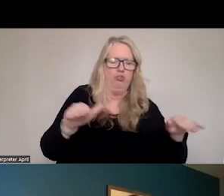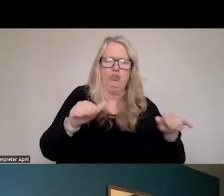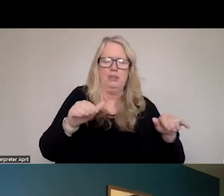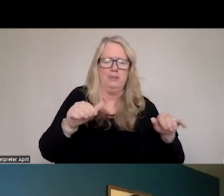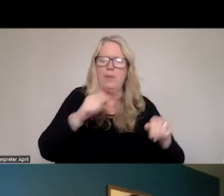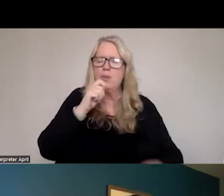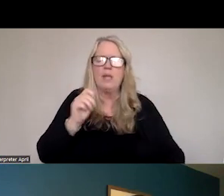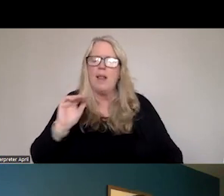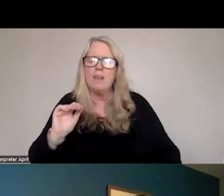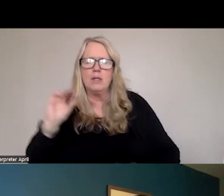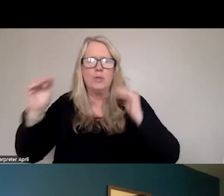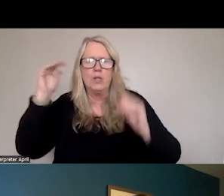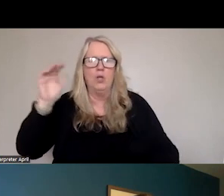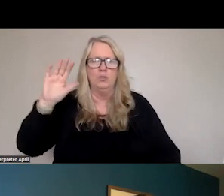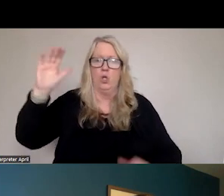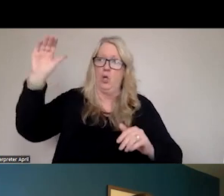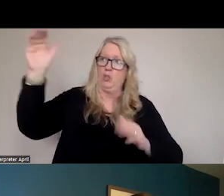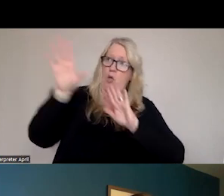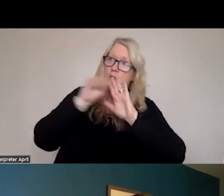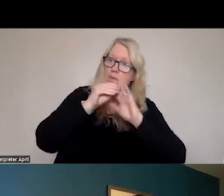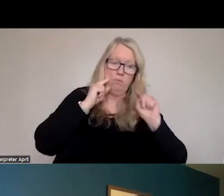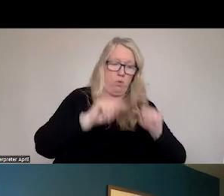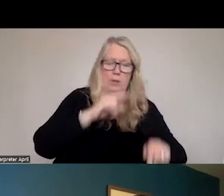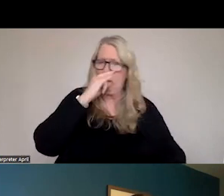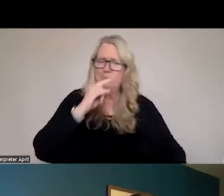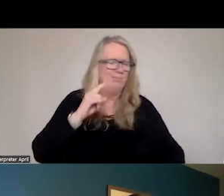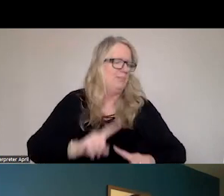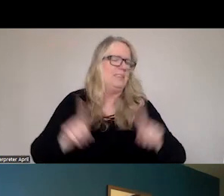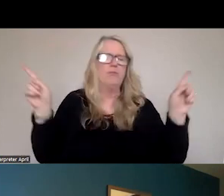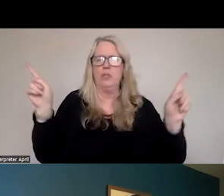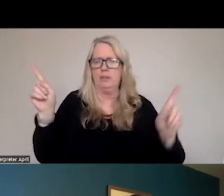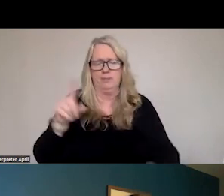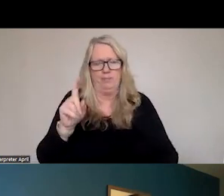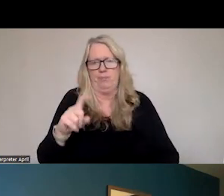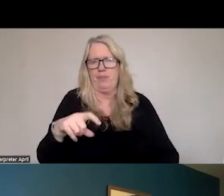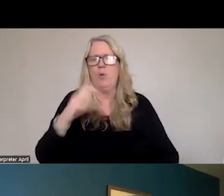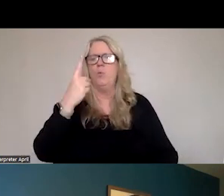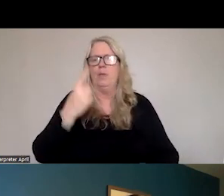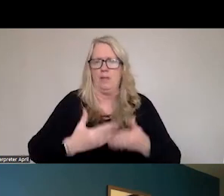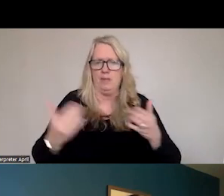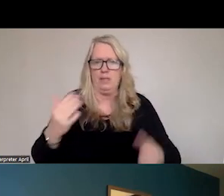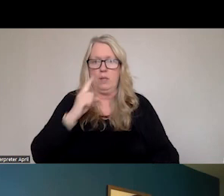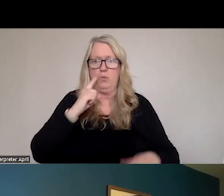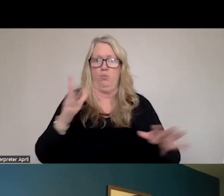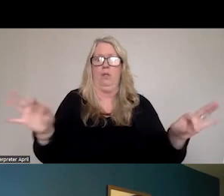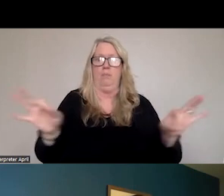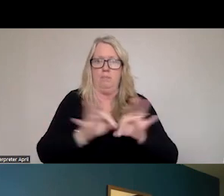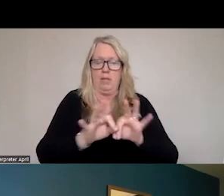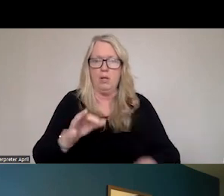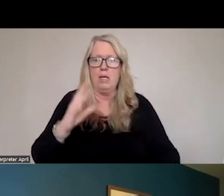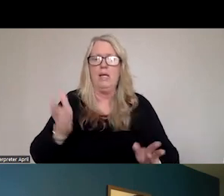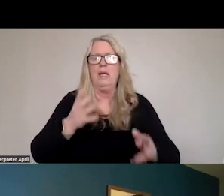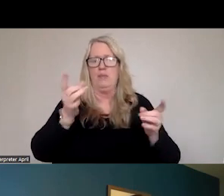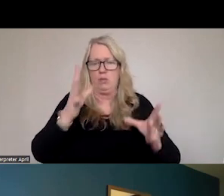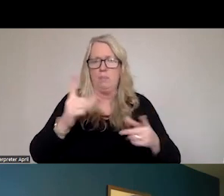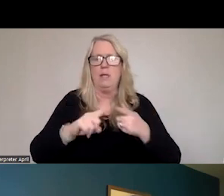adults and they do need something different. That in the children's system, one of the things that is paramount is that the crisis is